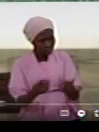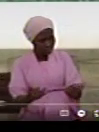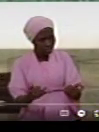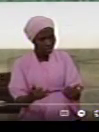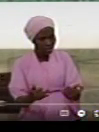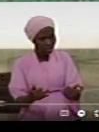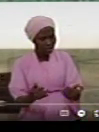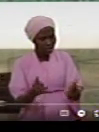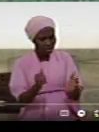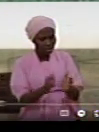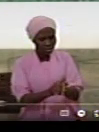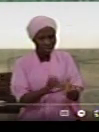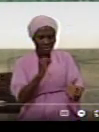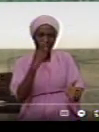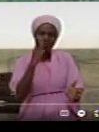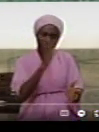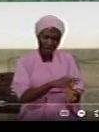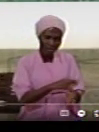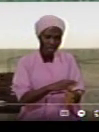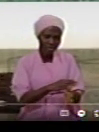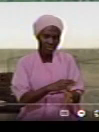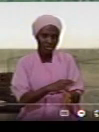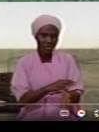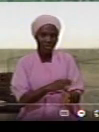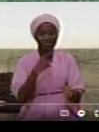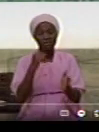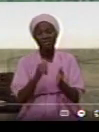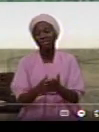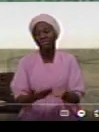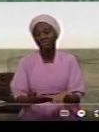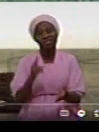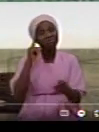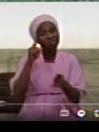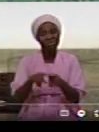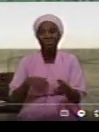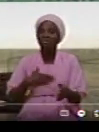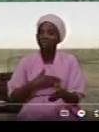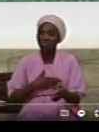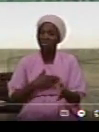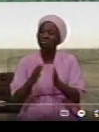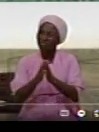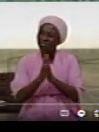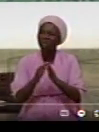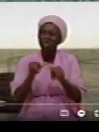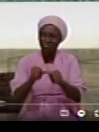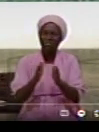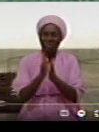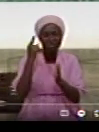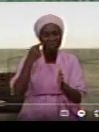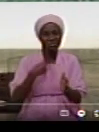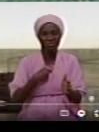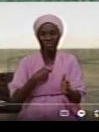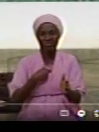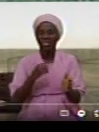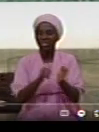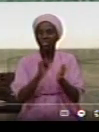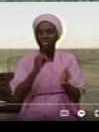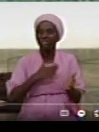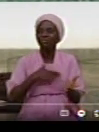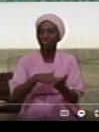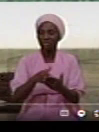That's abominable. He says, brother, be praying for me. That's my weakness. I have faith.